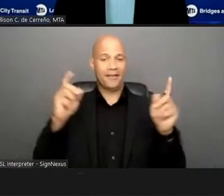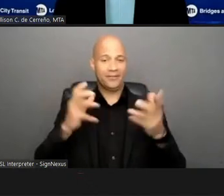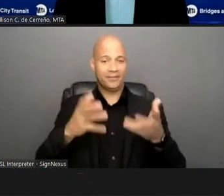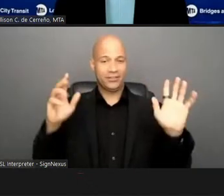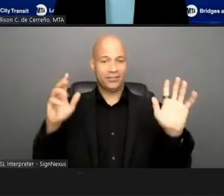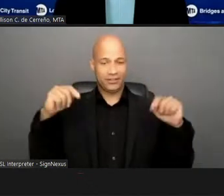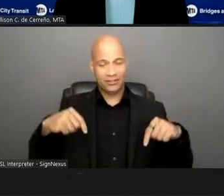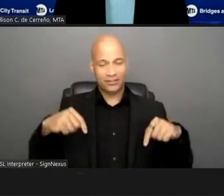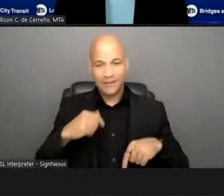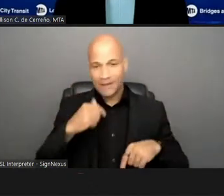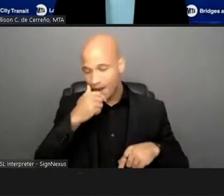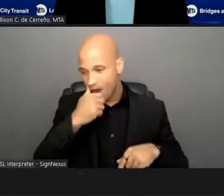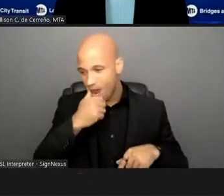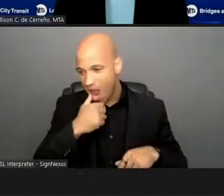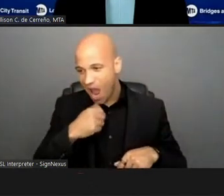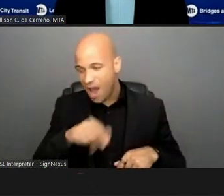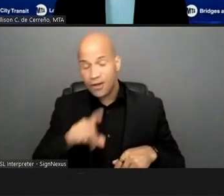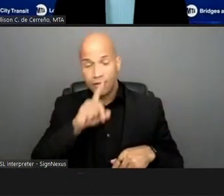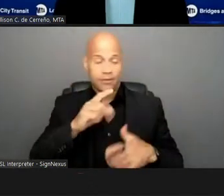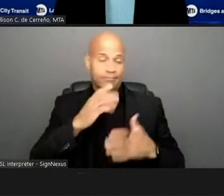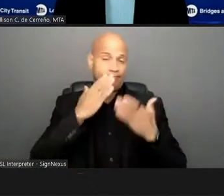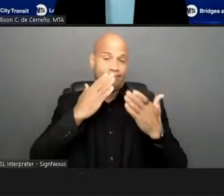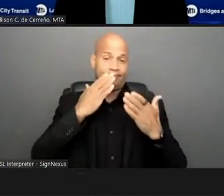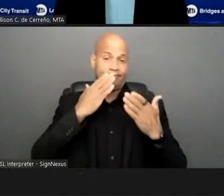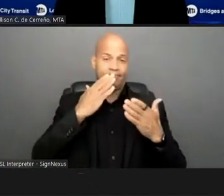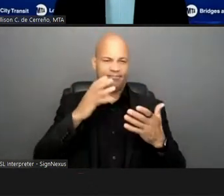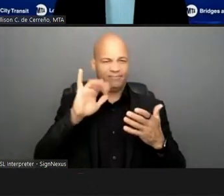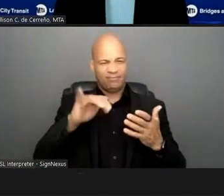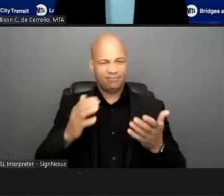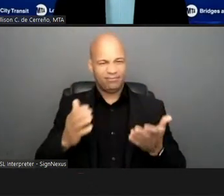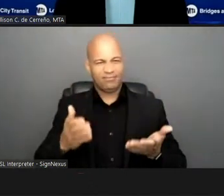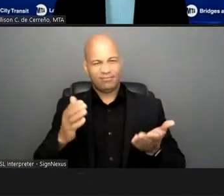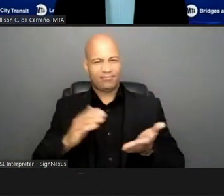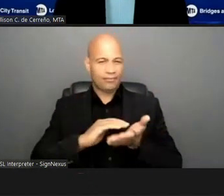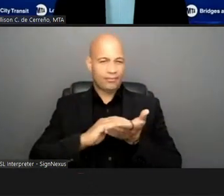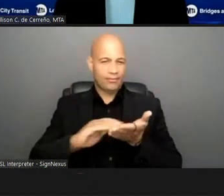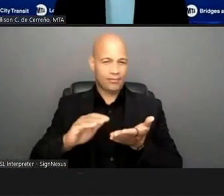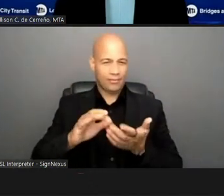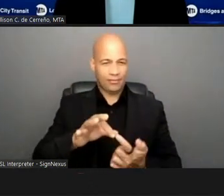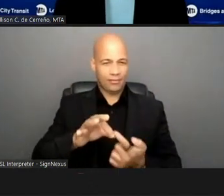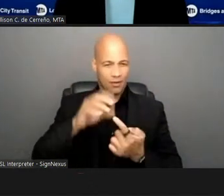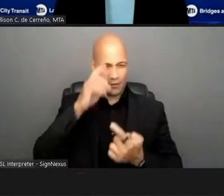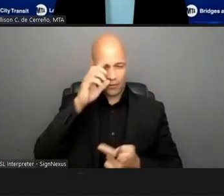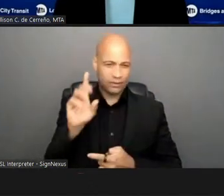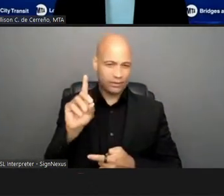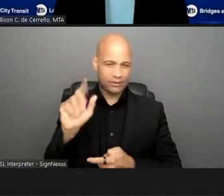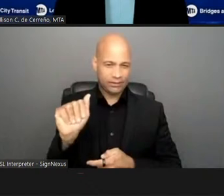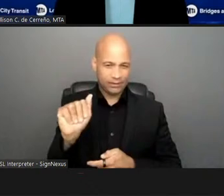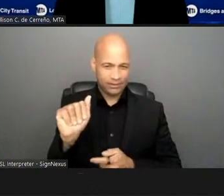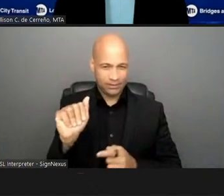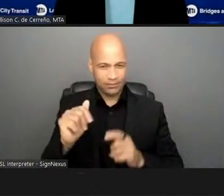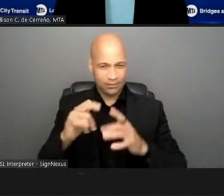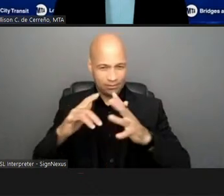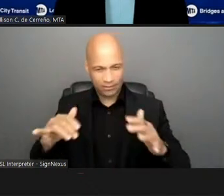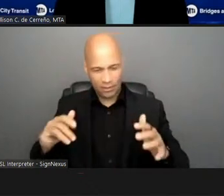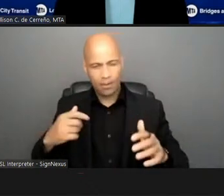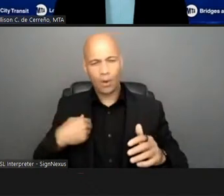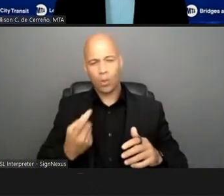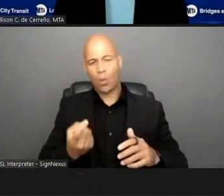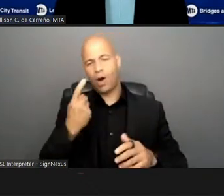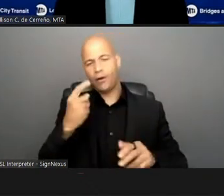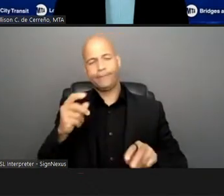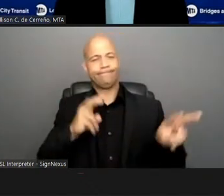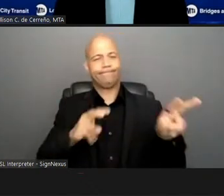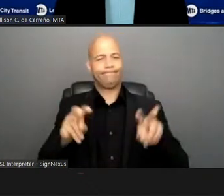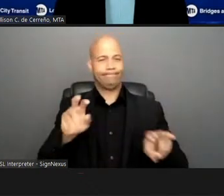uh and I greatly appreciate the exempts you proposed for those with disabilities however um I have one observation regarding